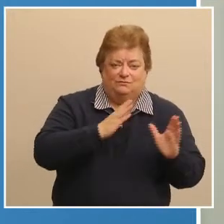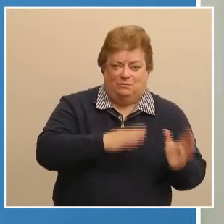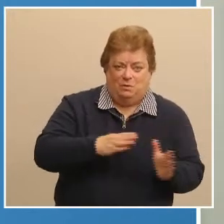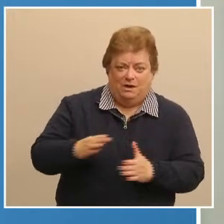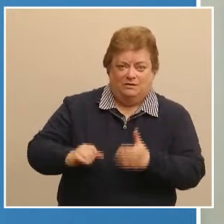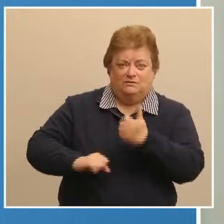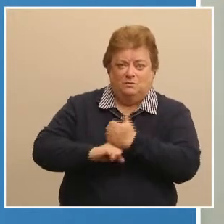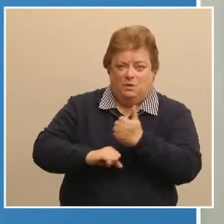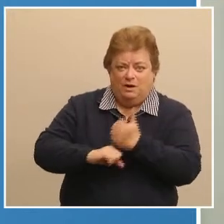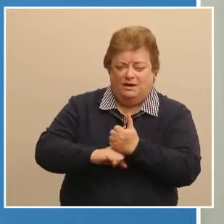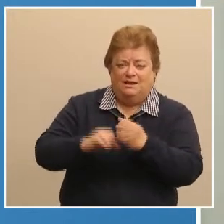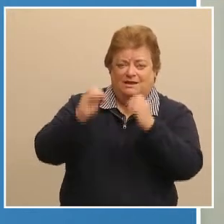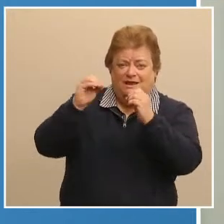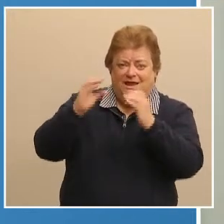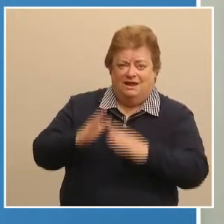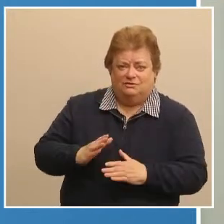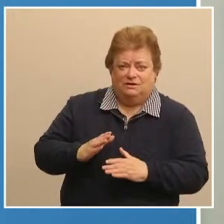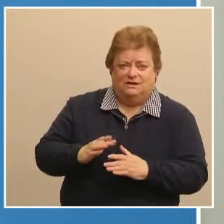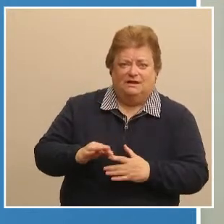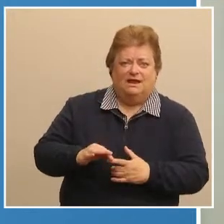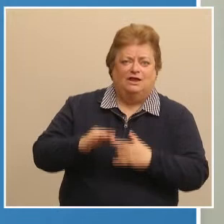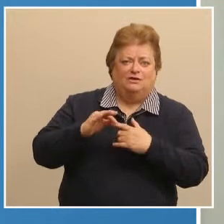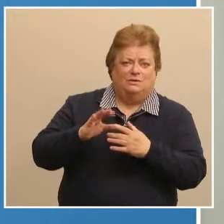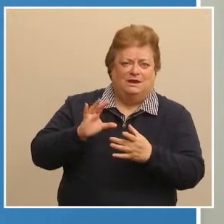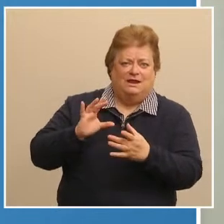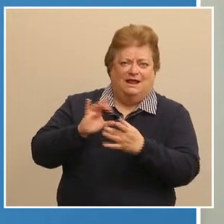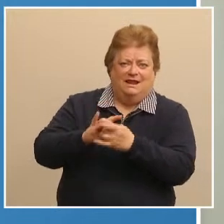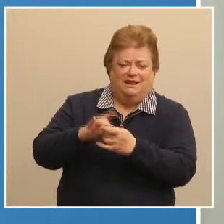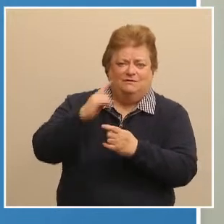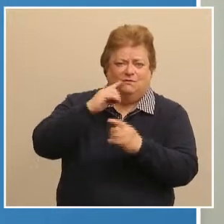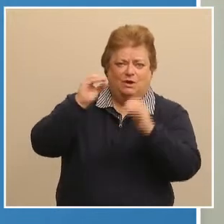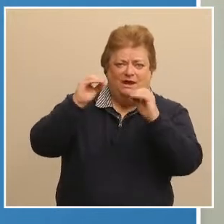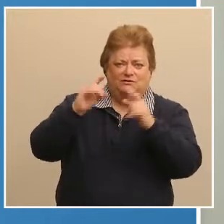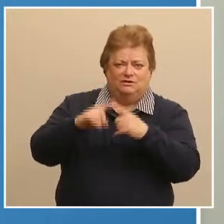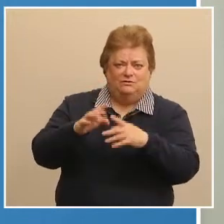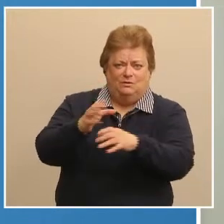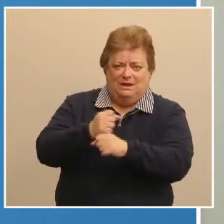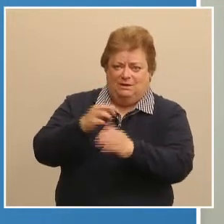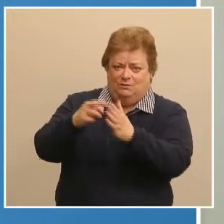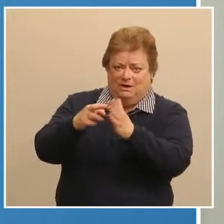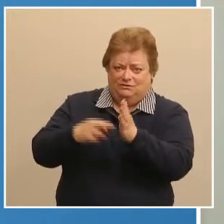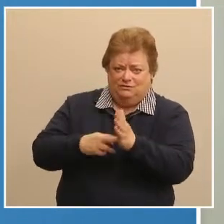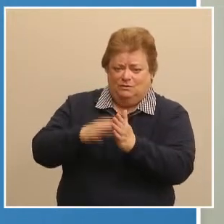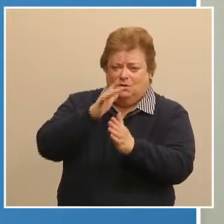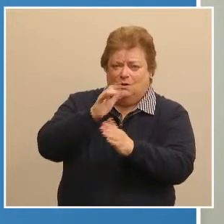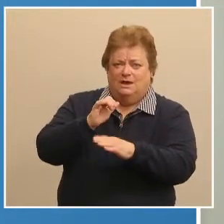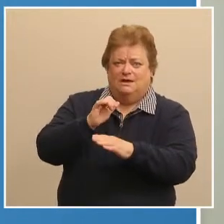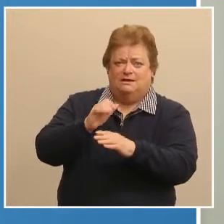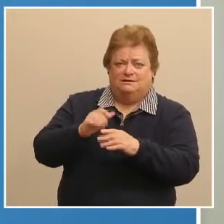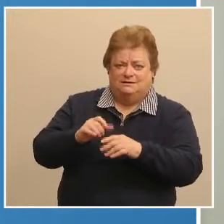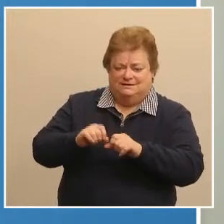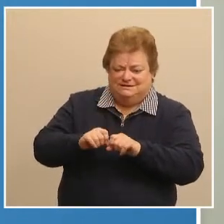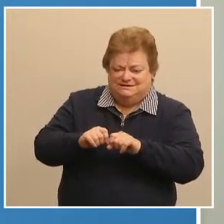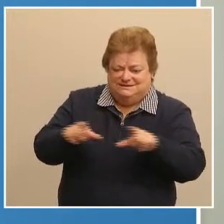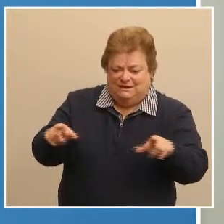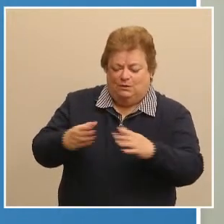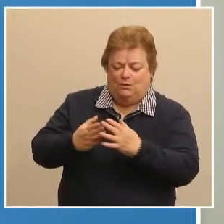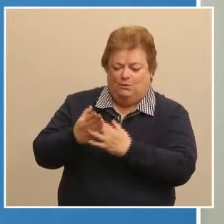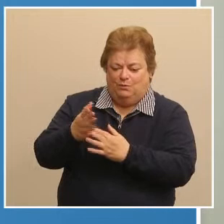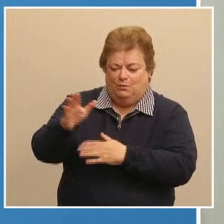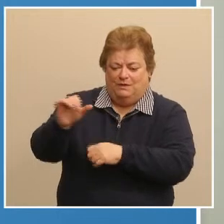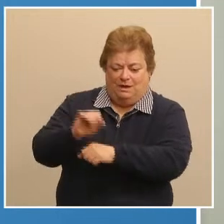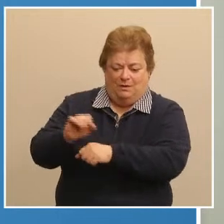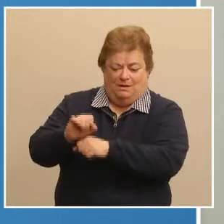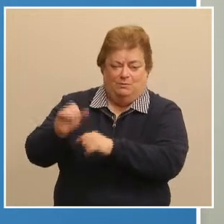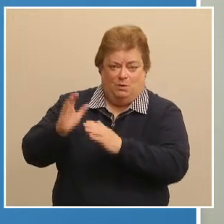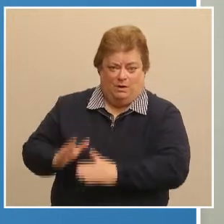of vaccinating educators, a unique link for educators to get registered will be sent via their employers